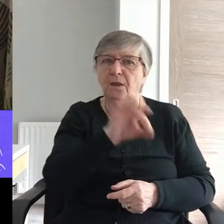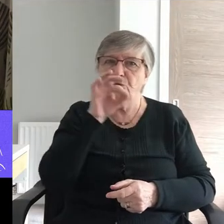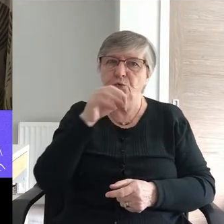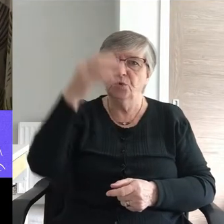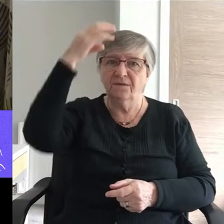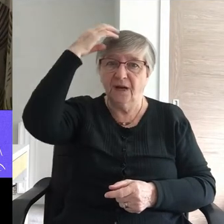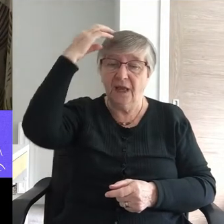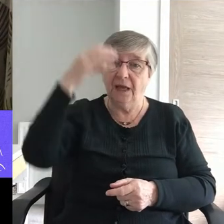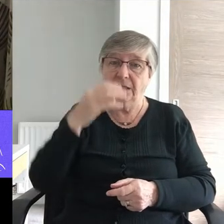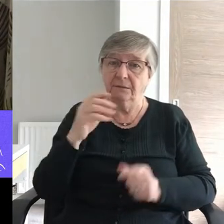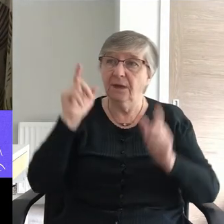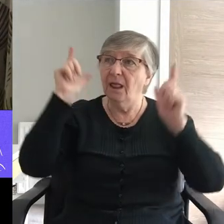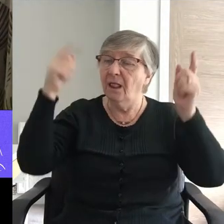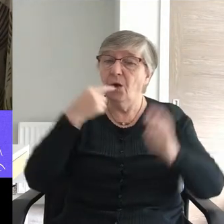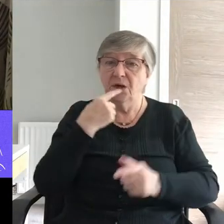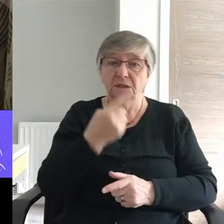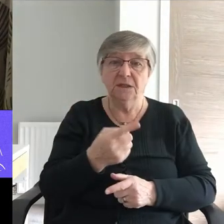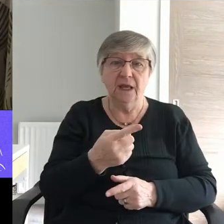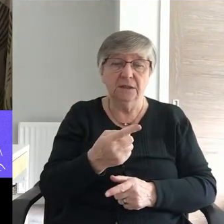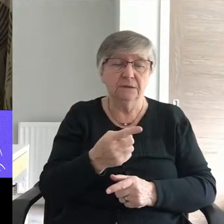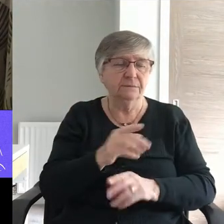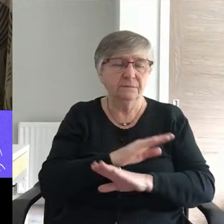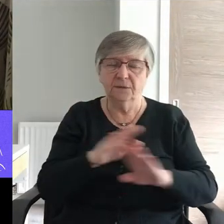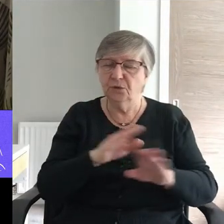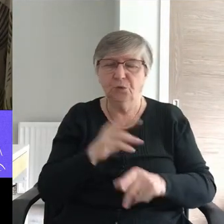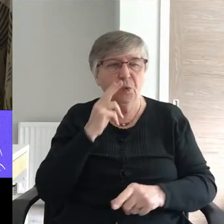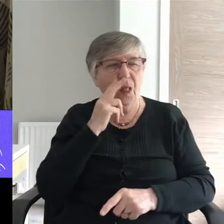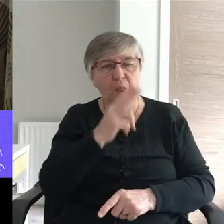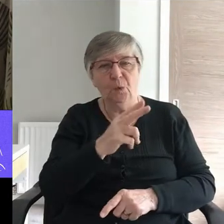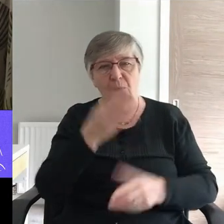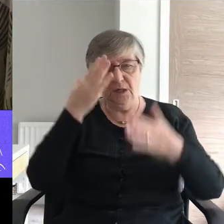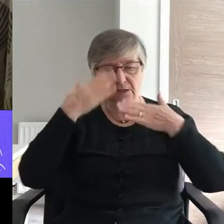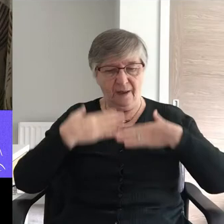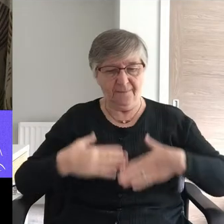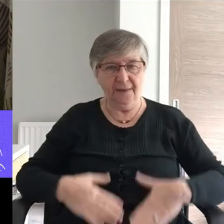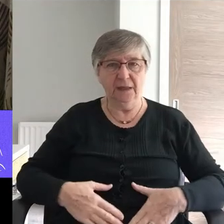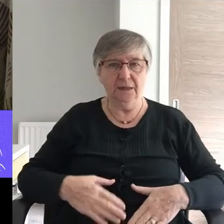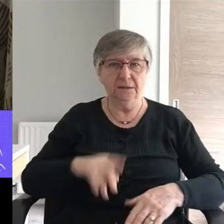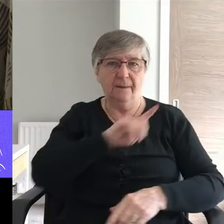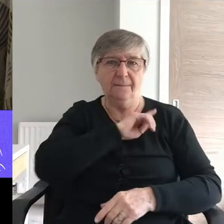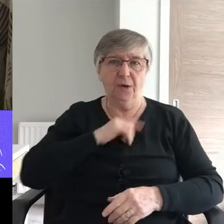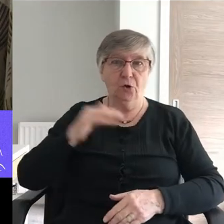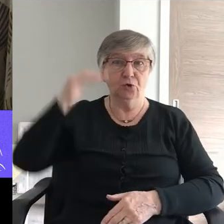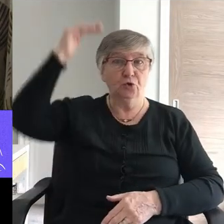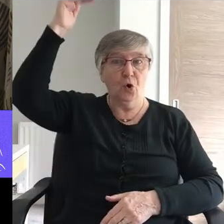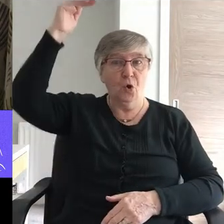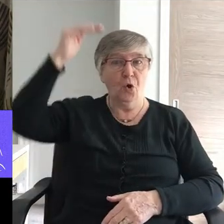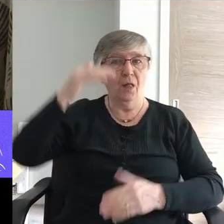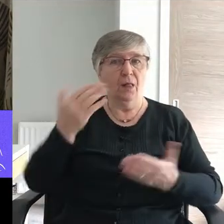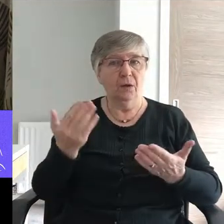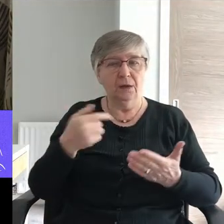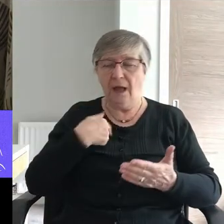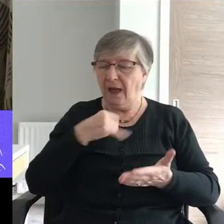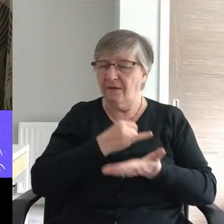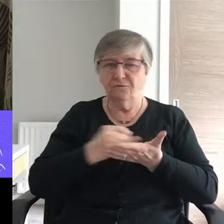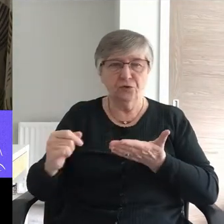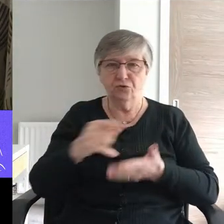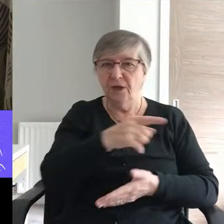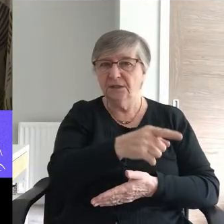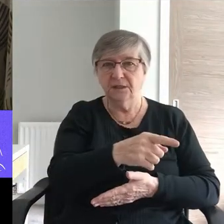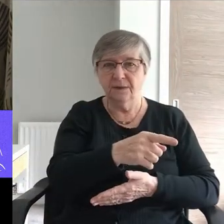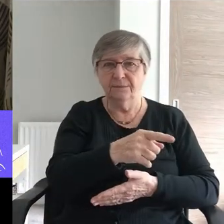Lord." But the Lord said to Samuel, "Do not consider his appearance or his height, for I have rejected